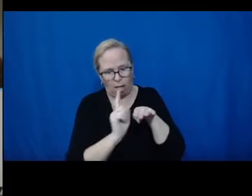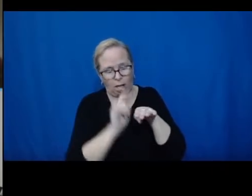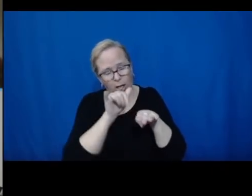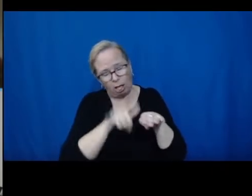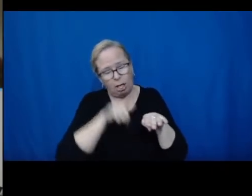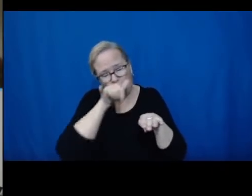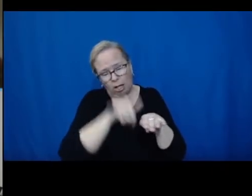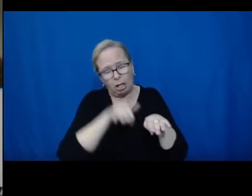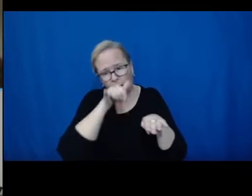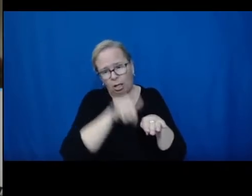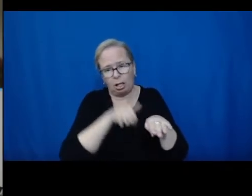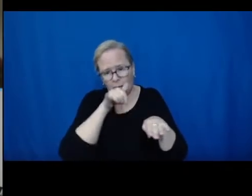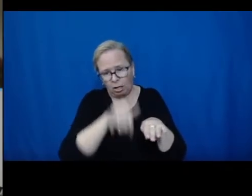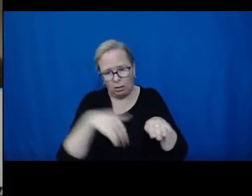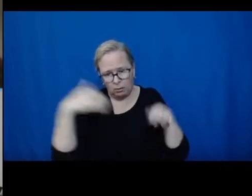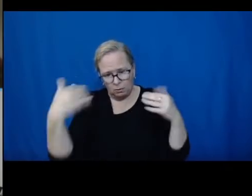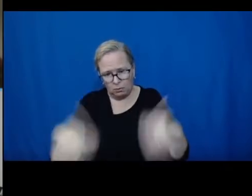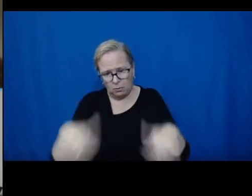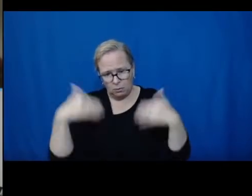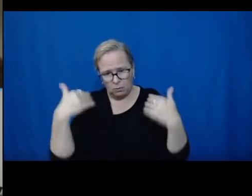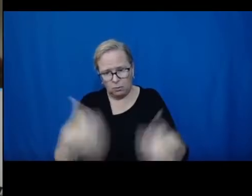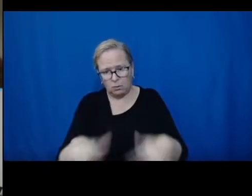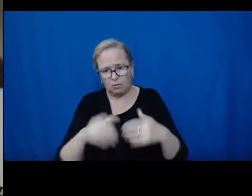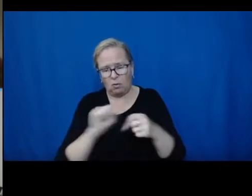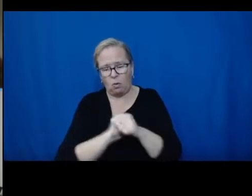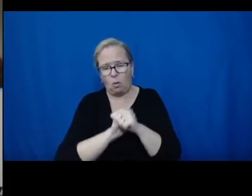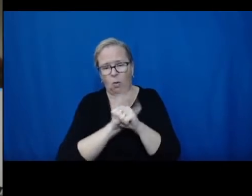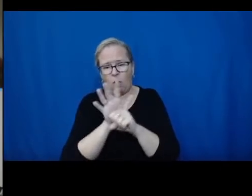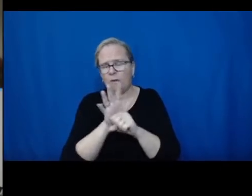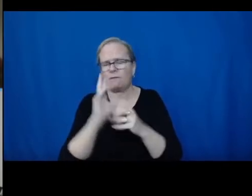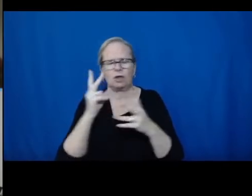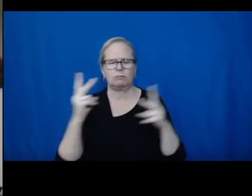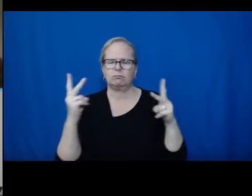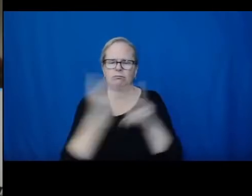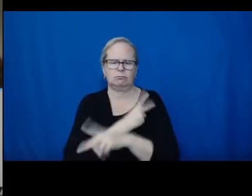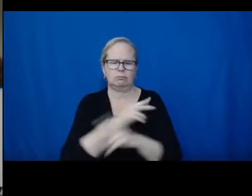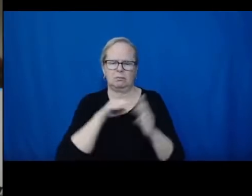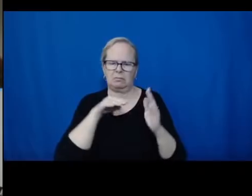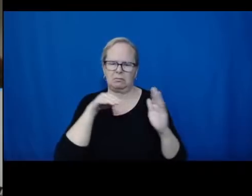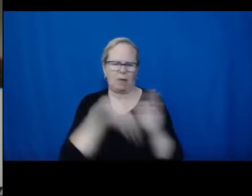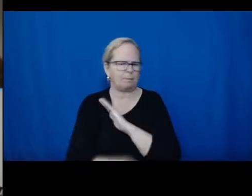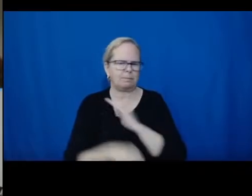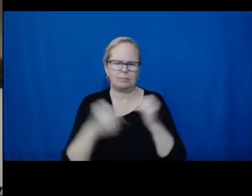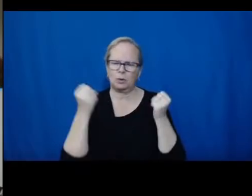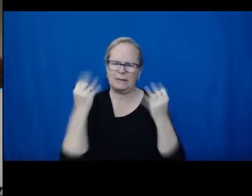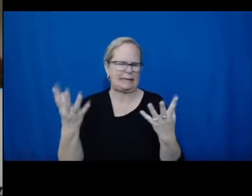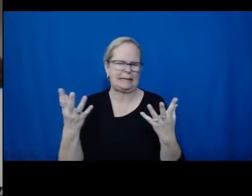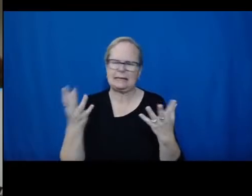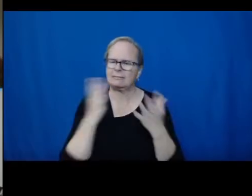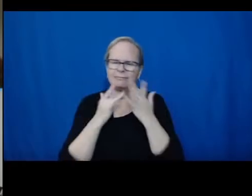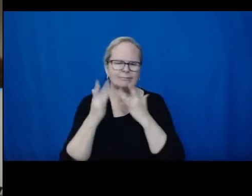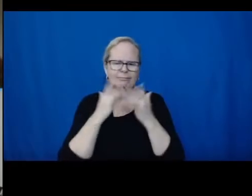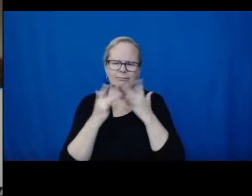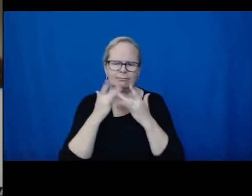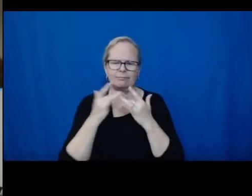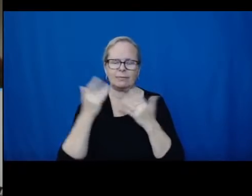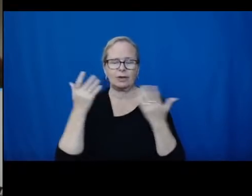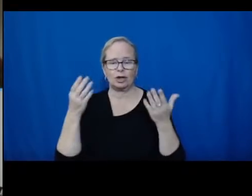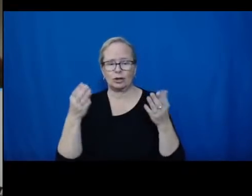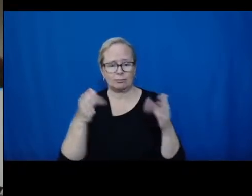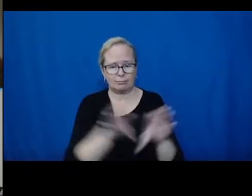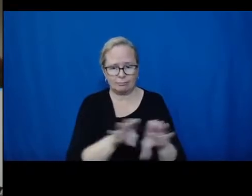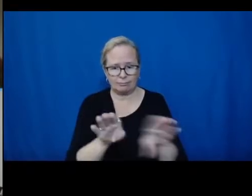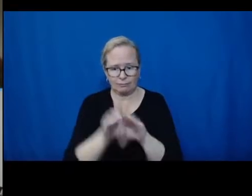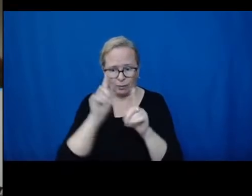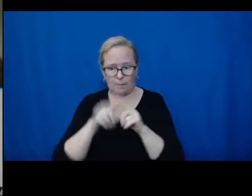many, many years. And COVID has exacerbated that, which has meant that, you know, services are being shut down, beds are being